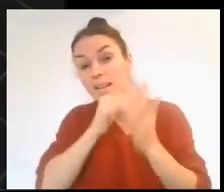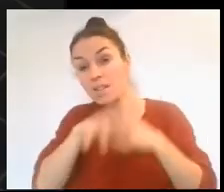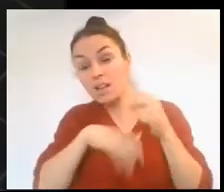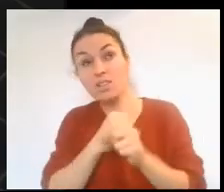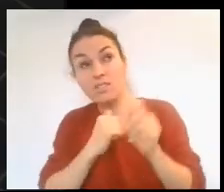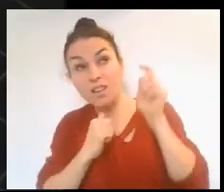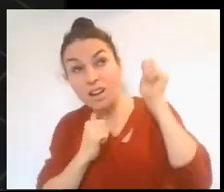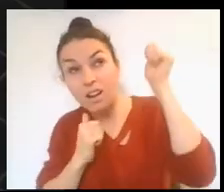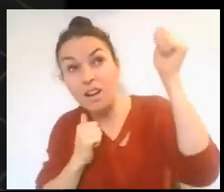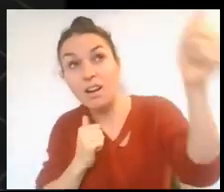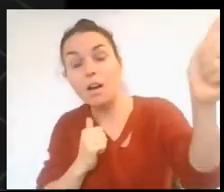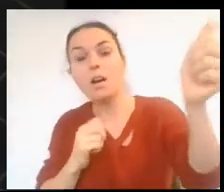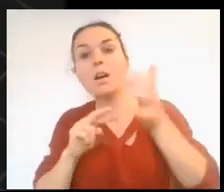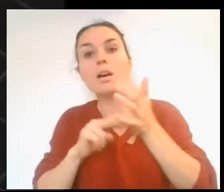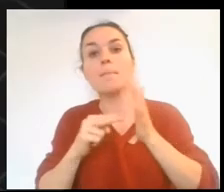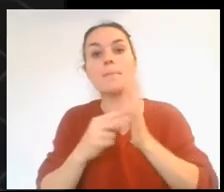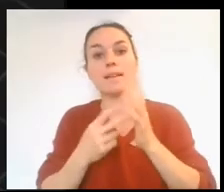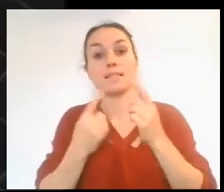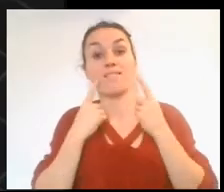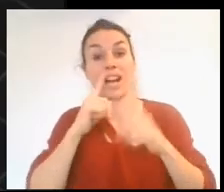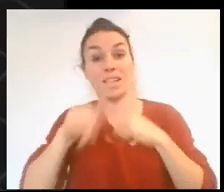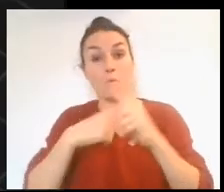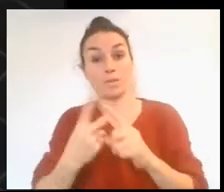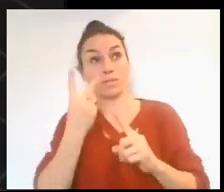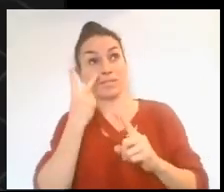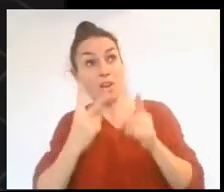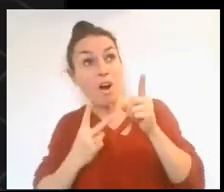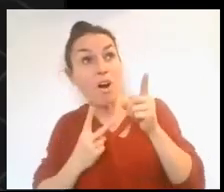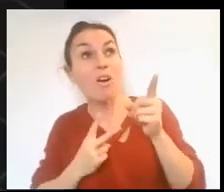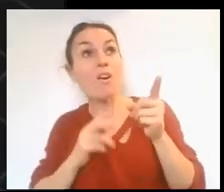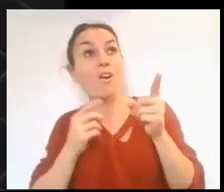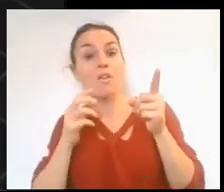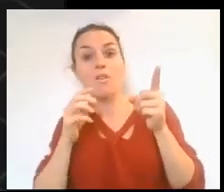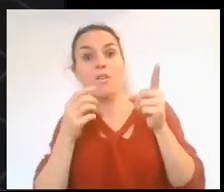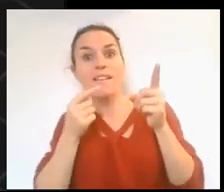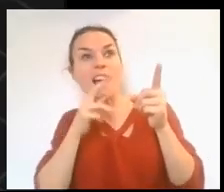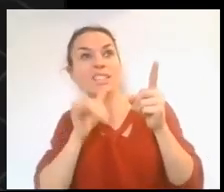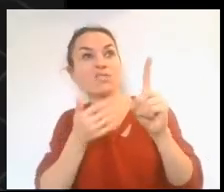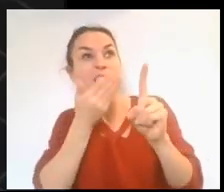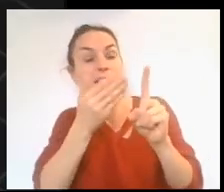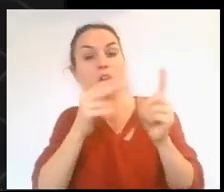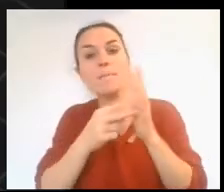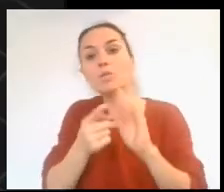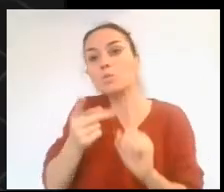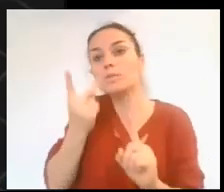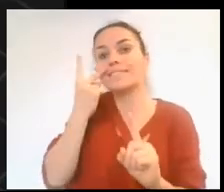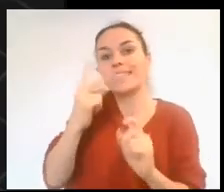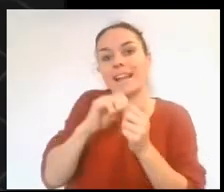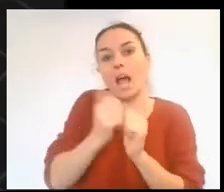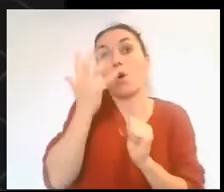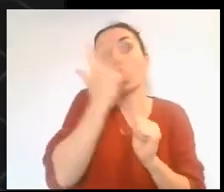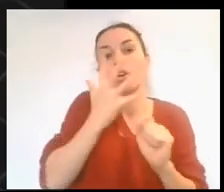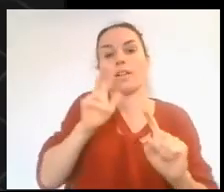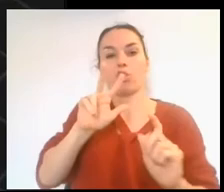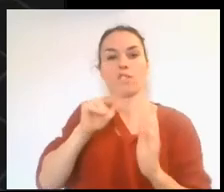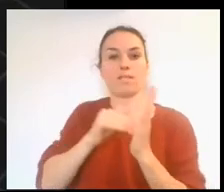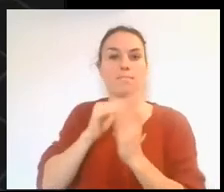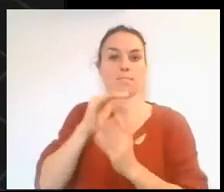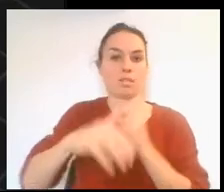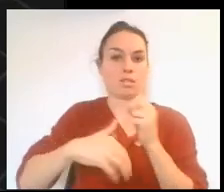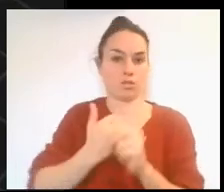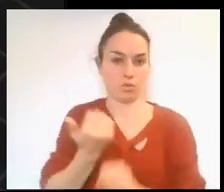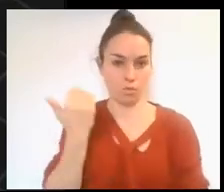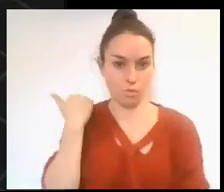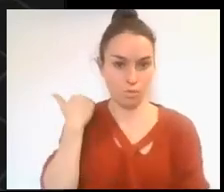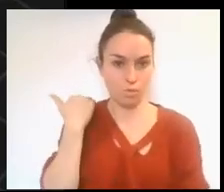was at that time. So this is the fascinating thing. Astronomy allows you to look